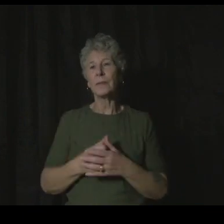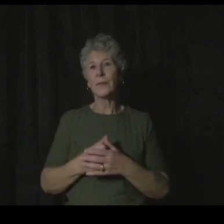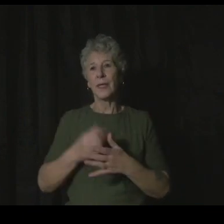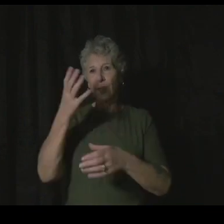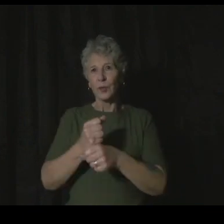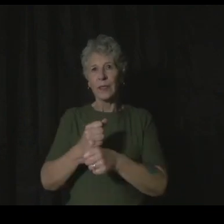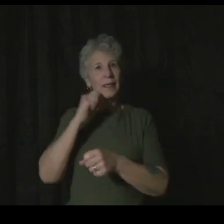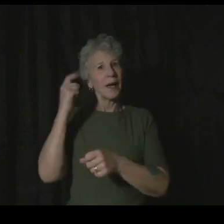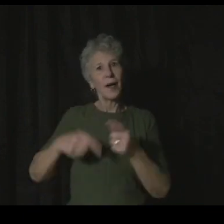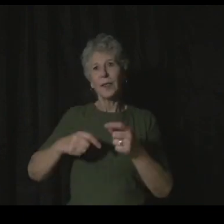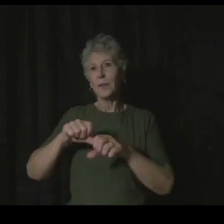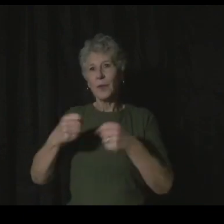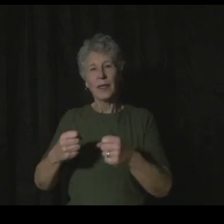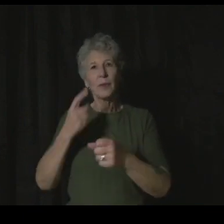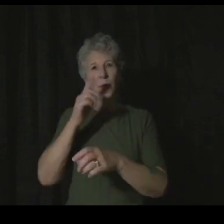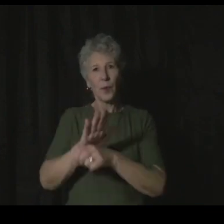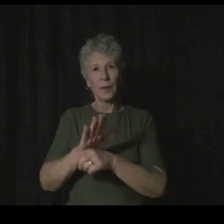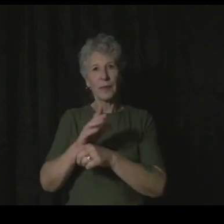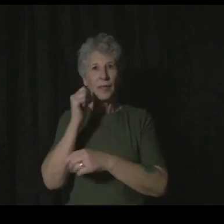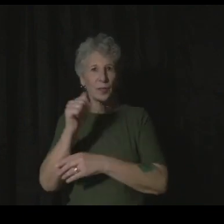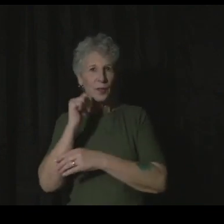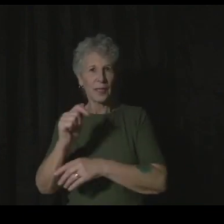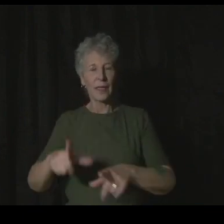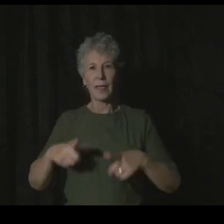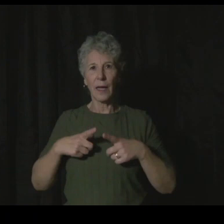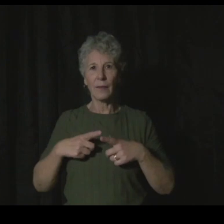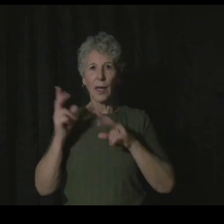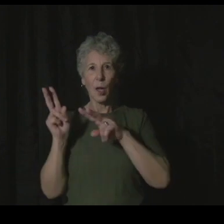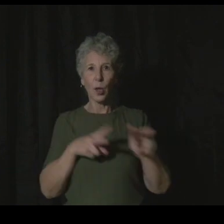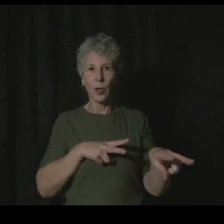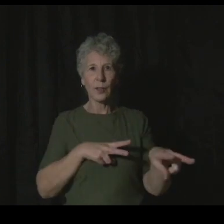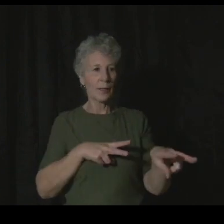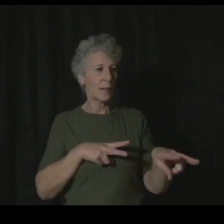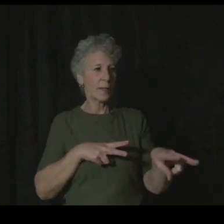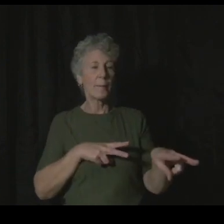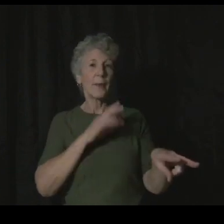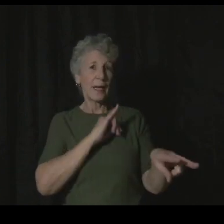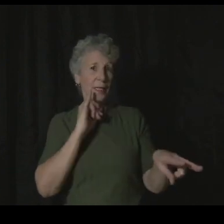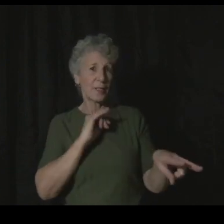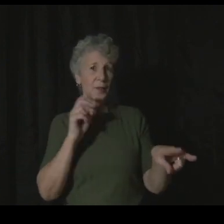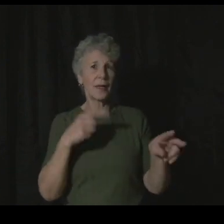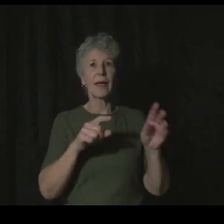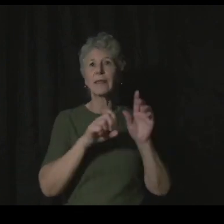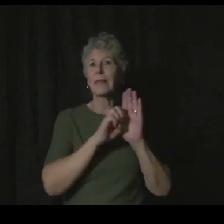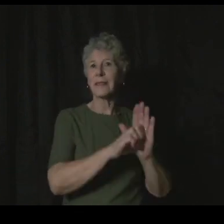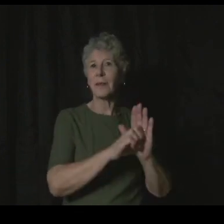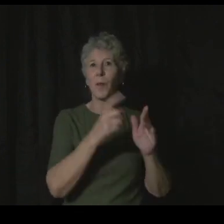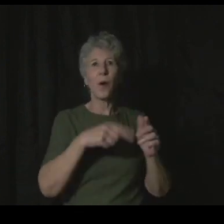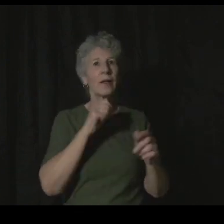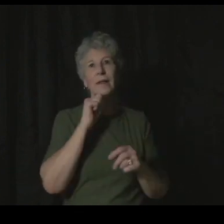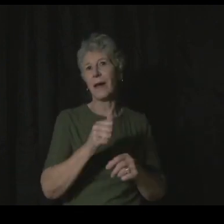unbreakable promises in your daily walk. And so we need to look at Israel, in this case at least, as an example of what not to do.